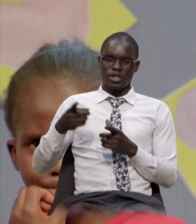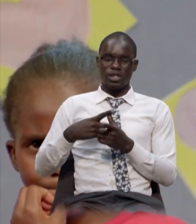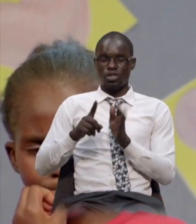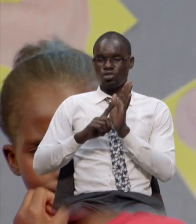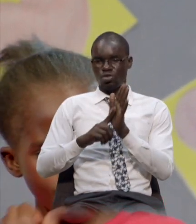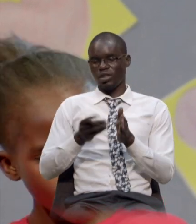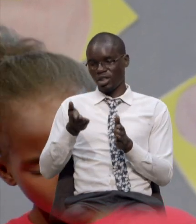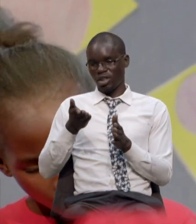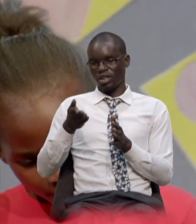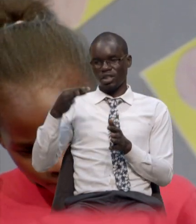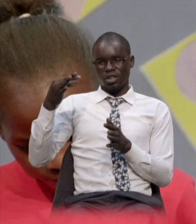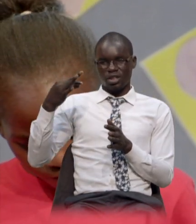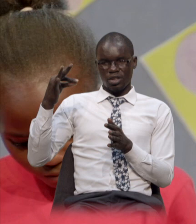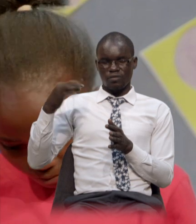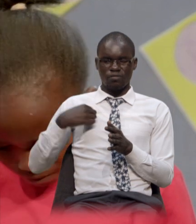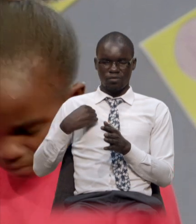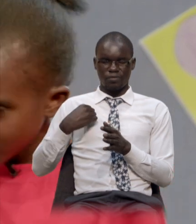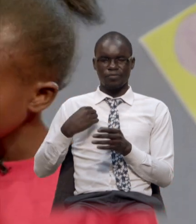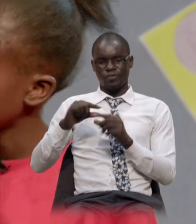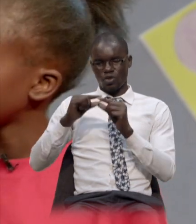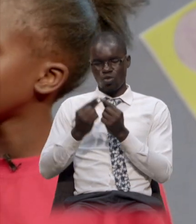cloth. Group two.